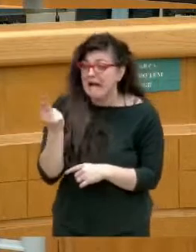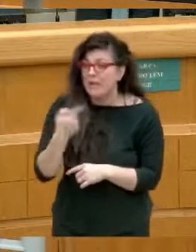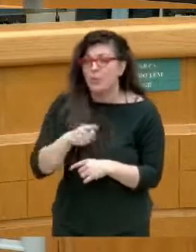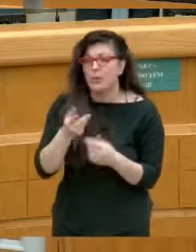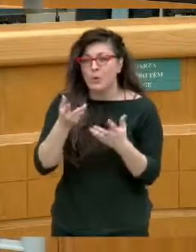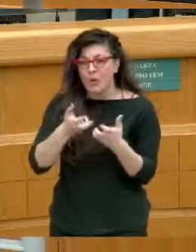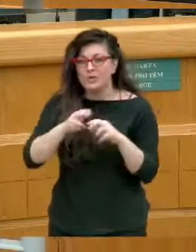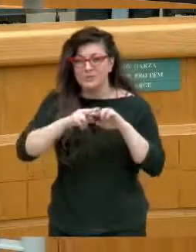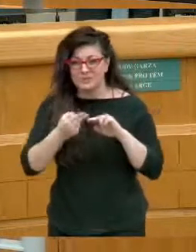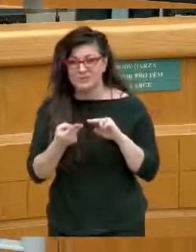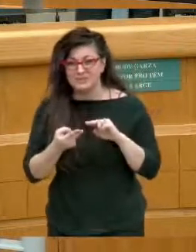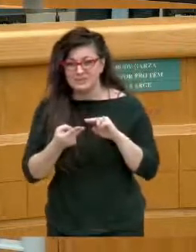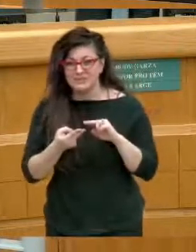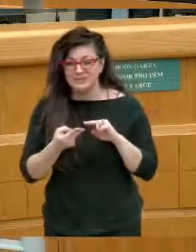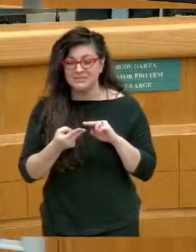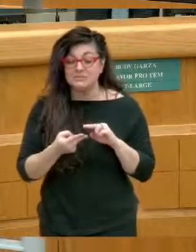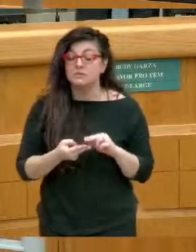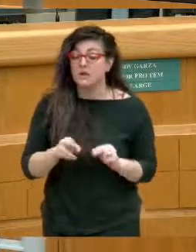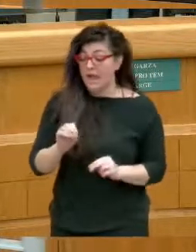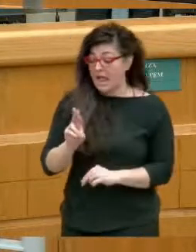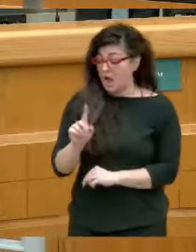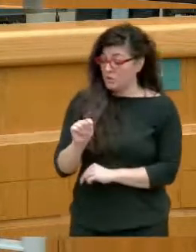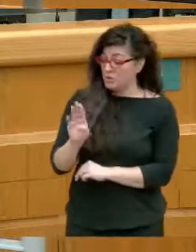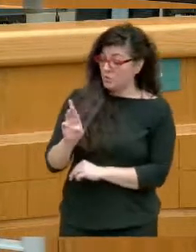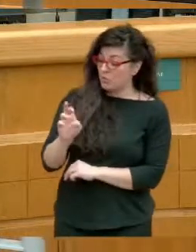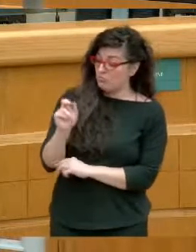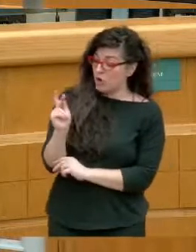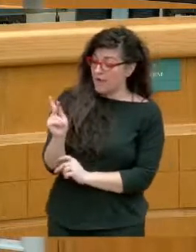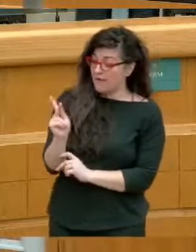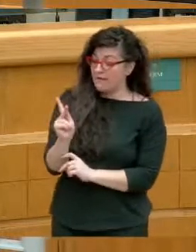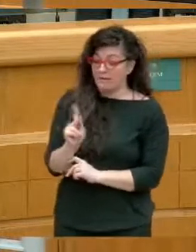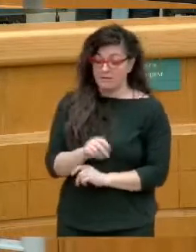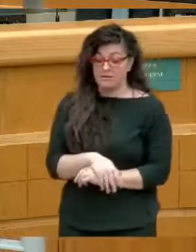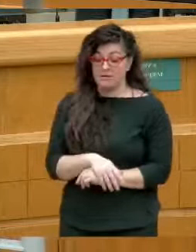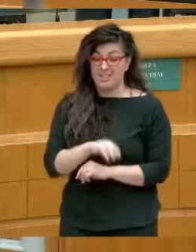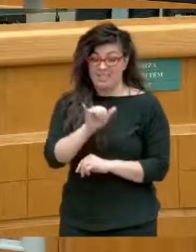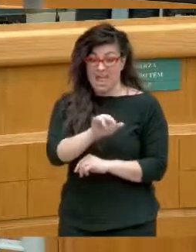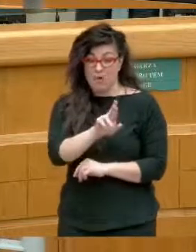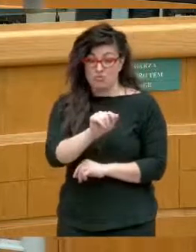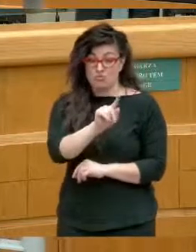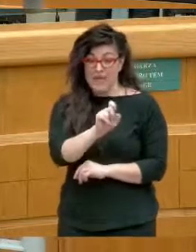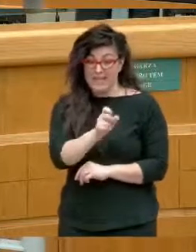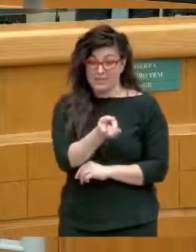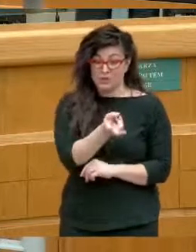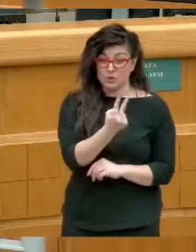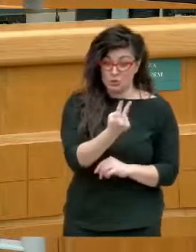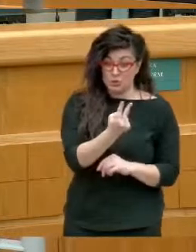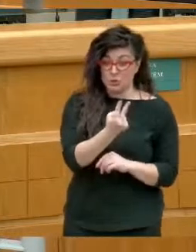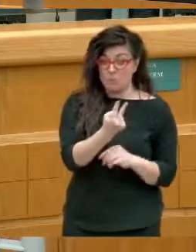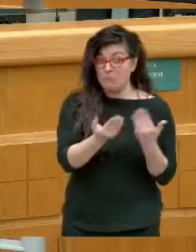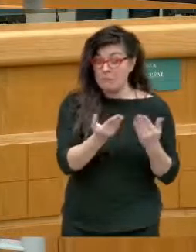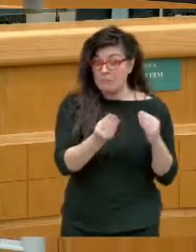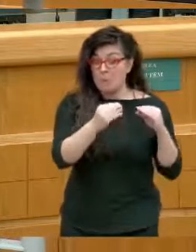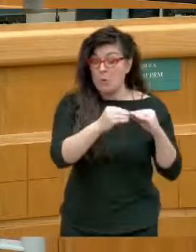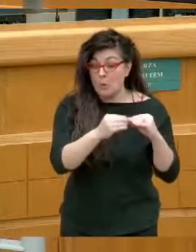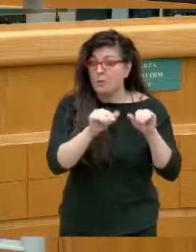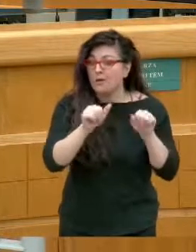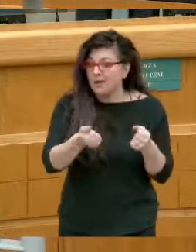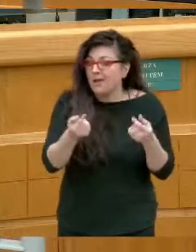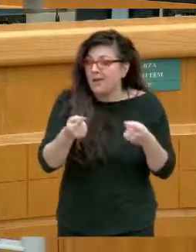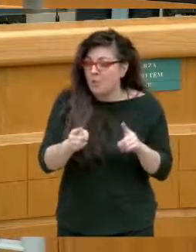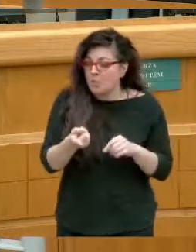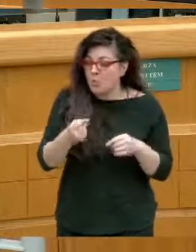lower. But in an outbreak scenario right now, a transmission rate of 2 or higher could be occurring on a localized